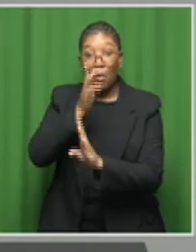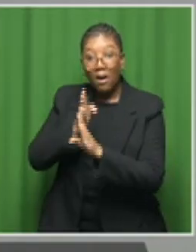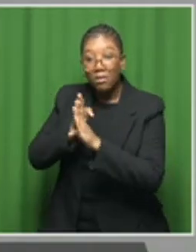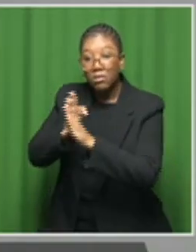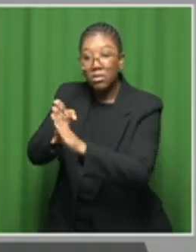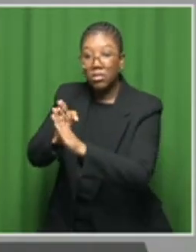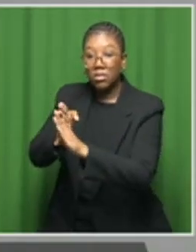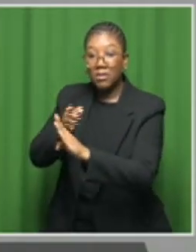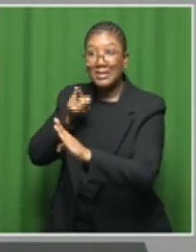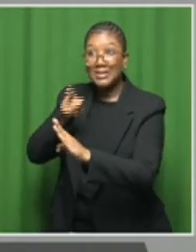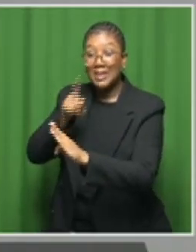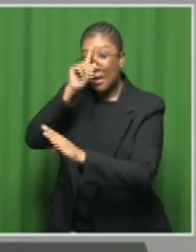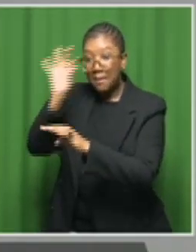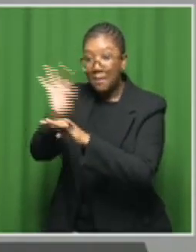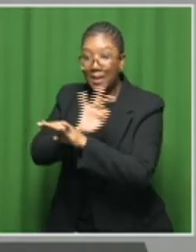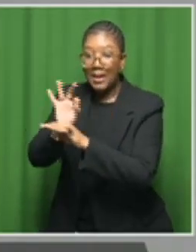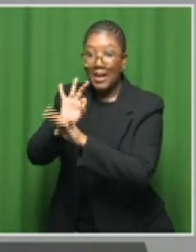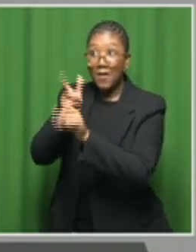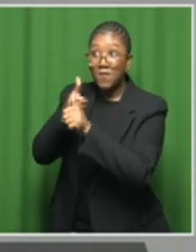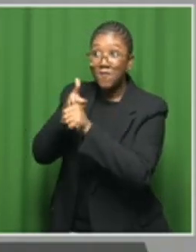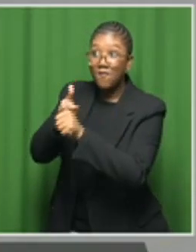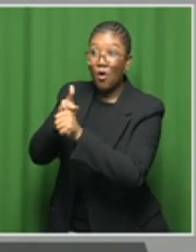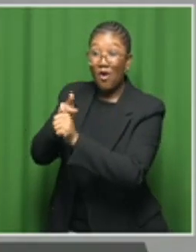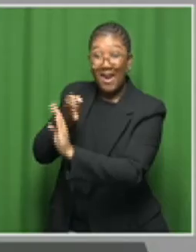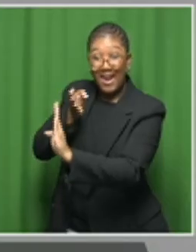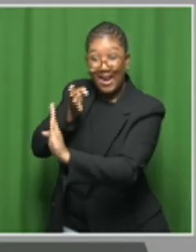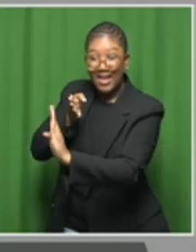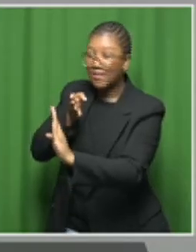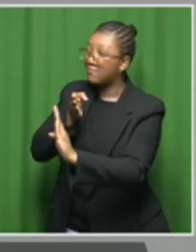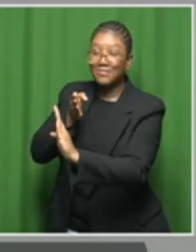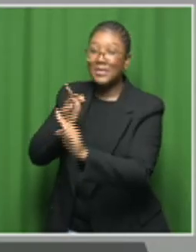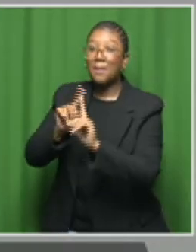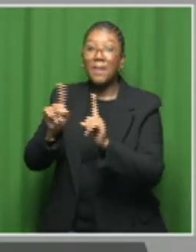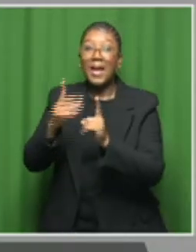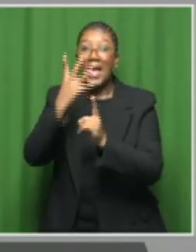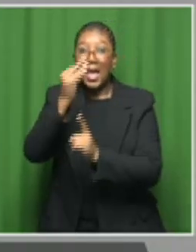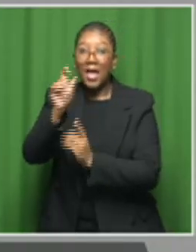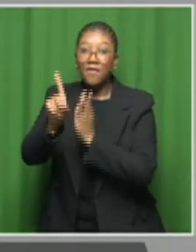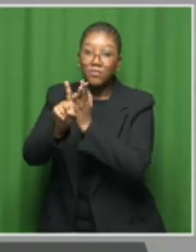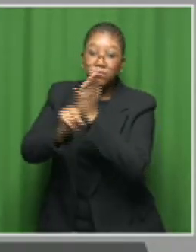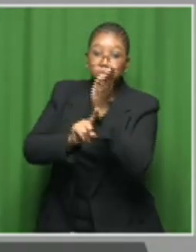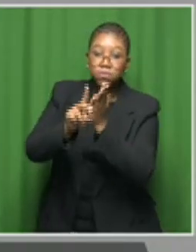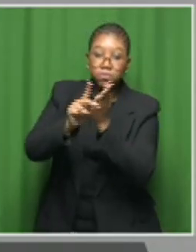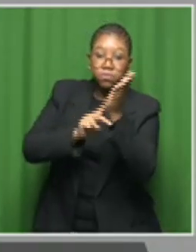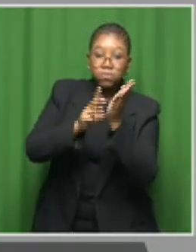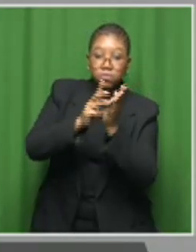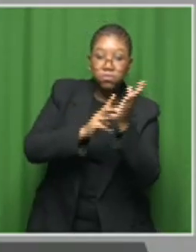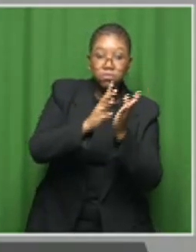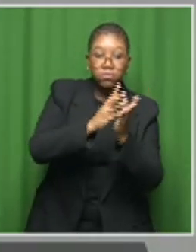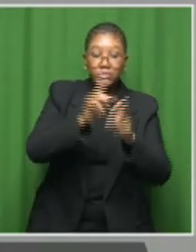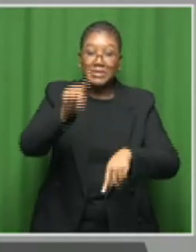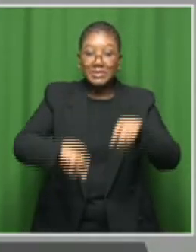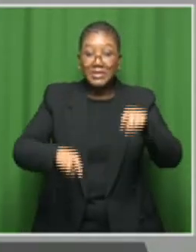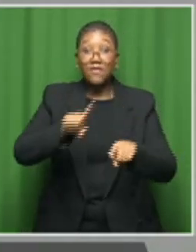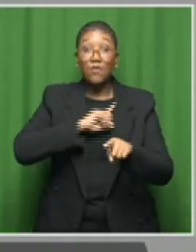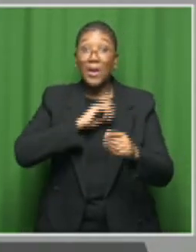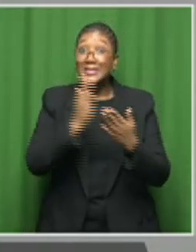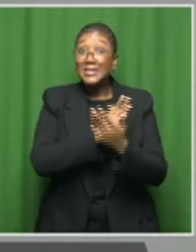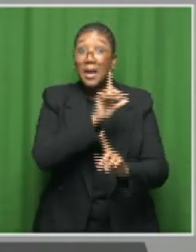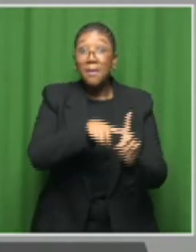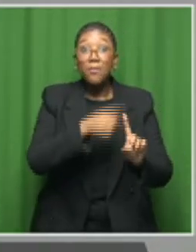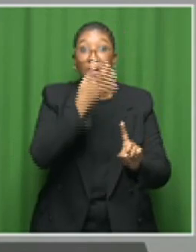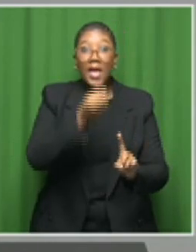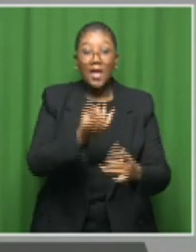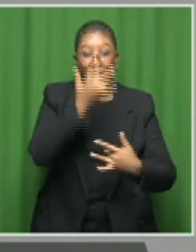plan for lupus. Like, for instance, if you have diabetes or cholesterol, for lupus, it depends on the individual who has